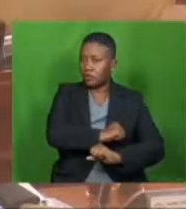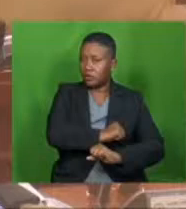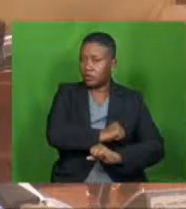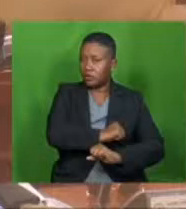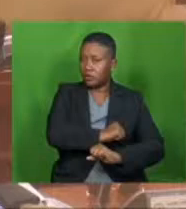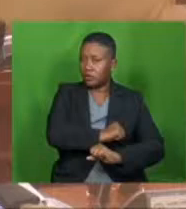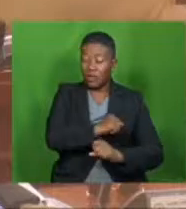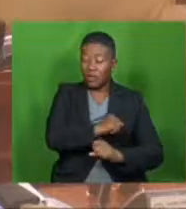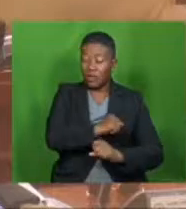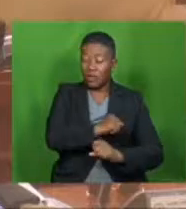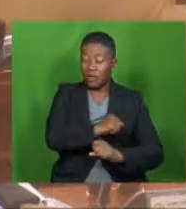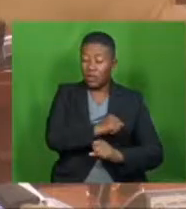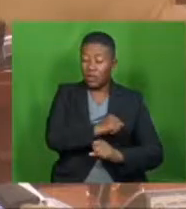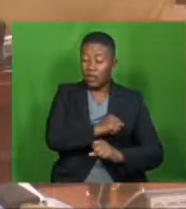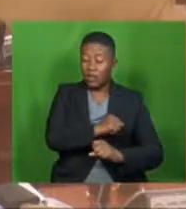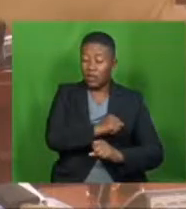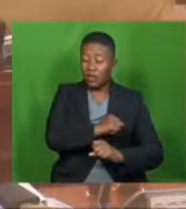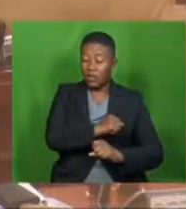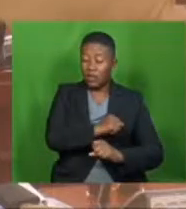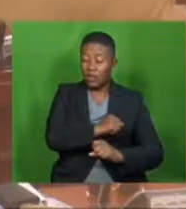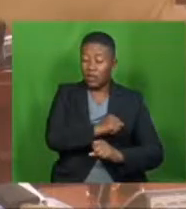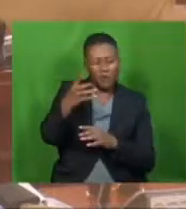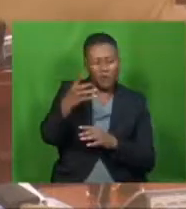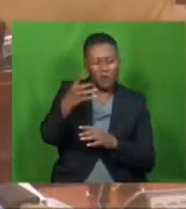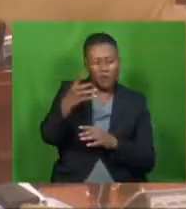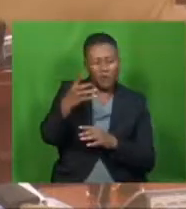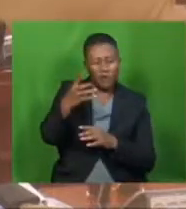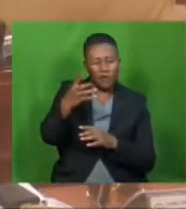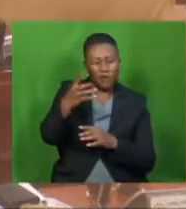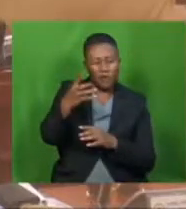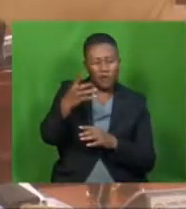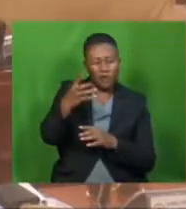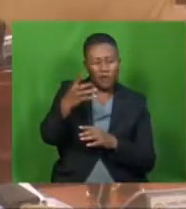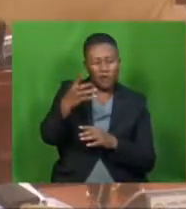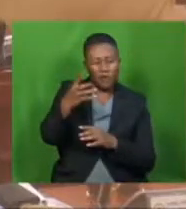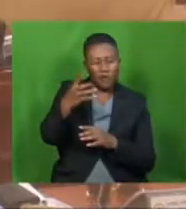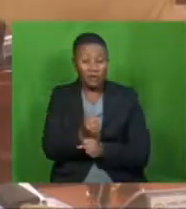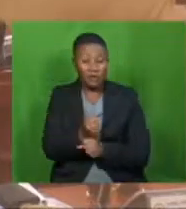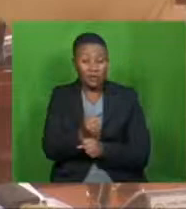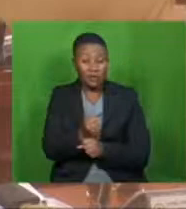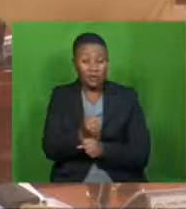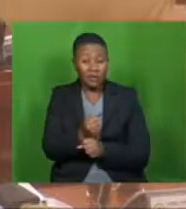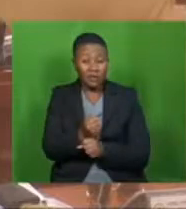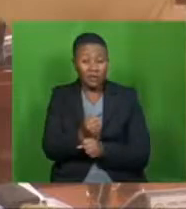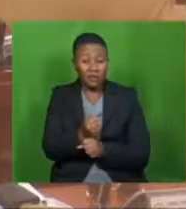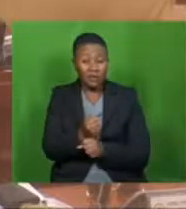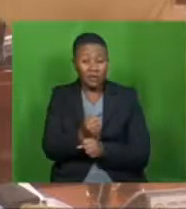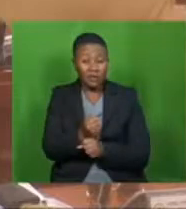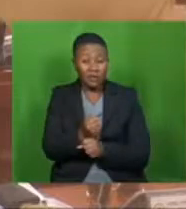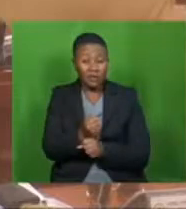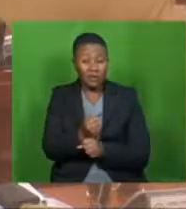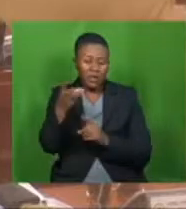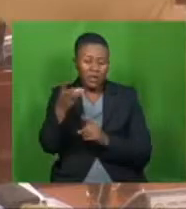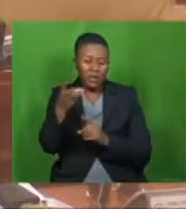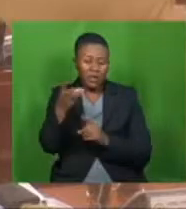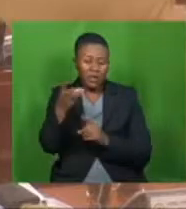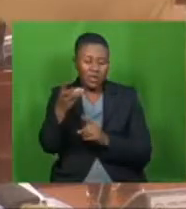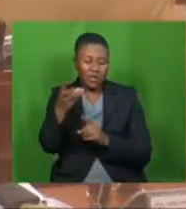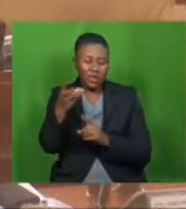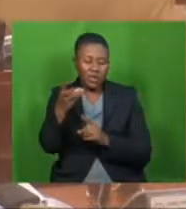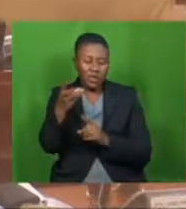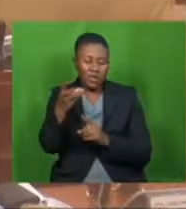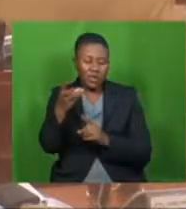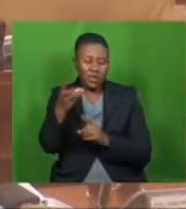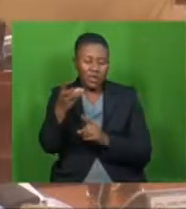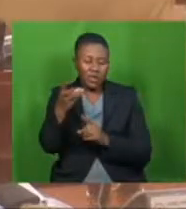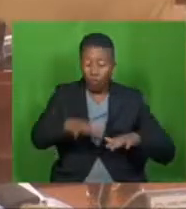5, 6 years, they are still at a stage where even if we experience about 6 months of drought and